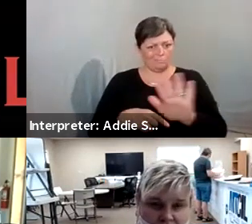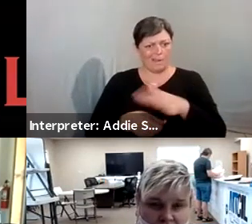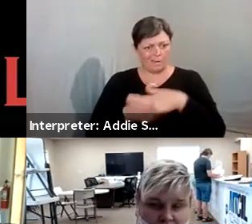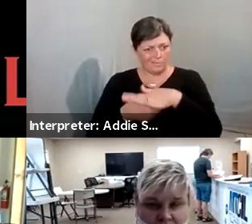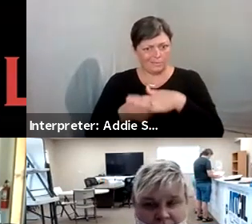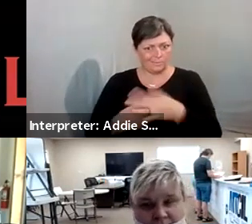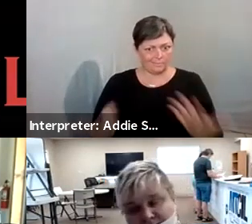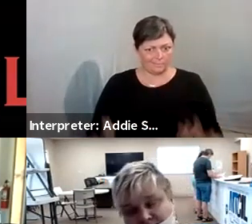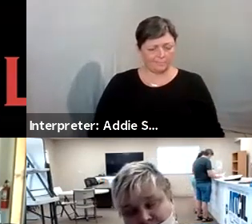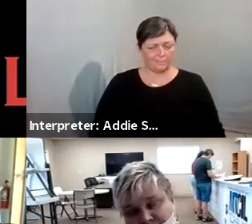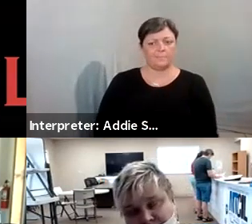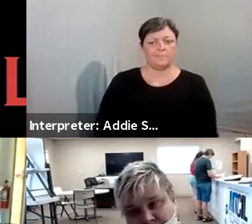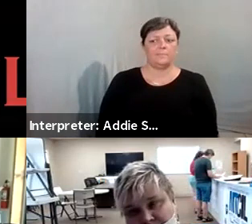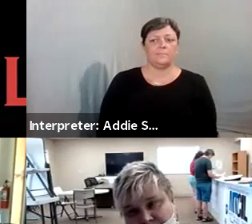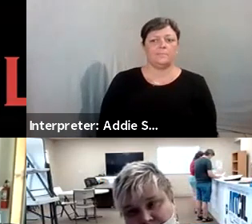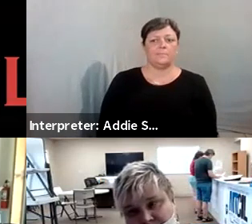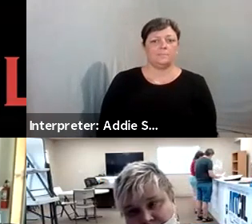else?